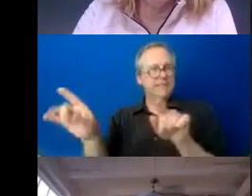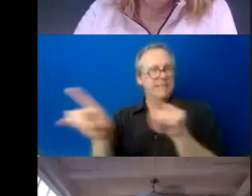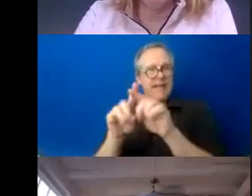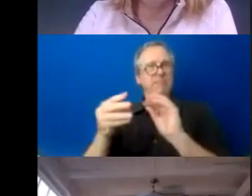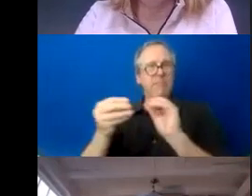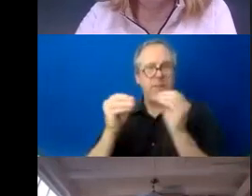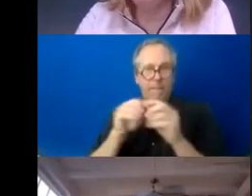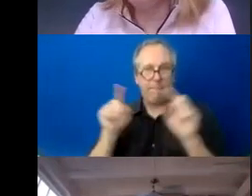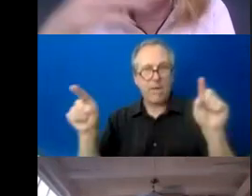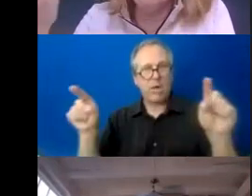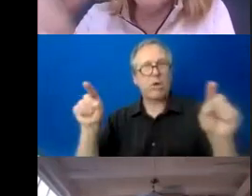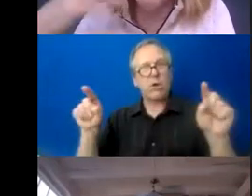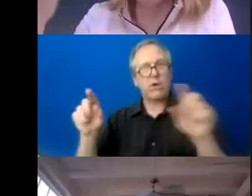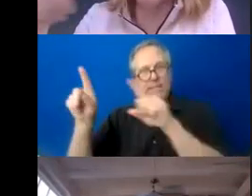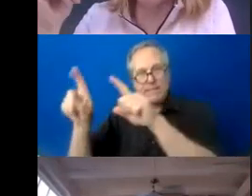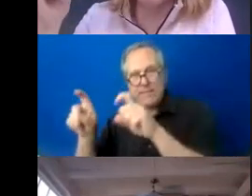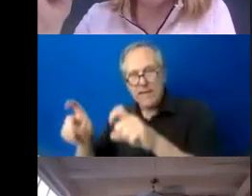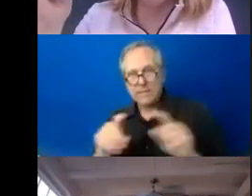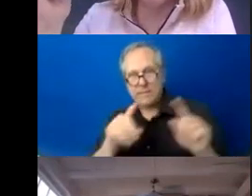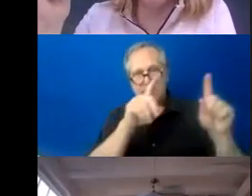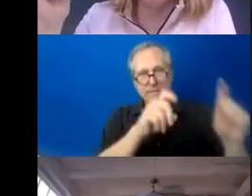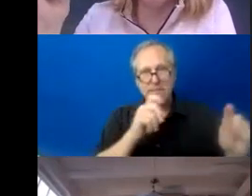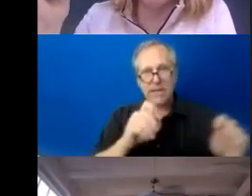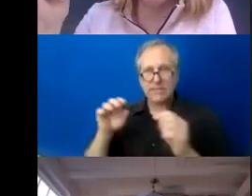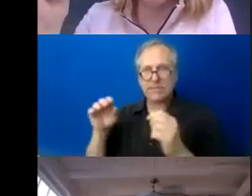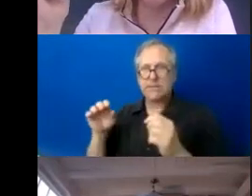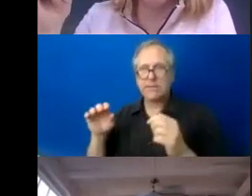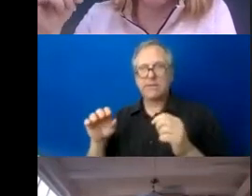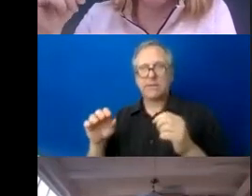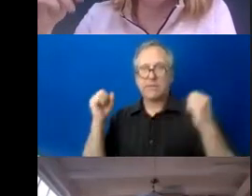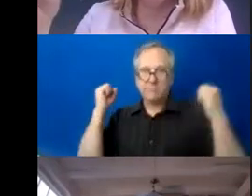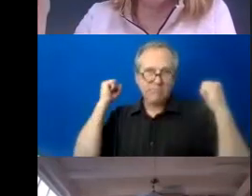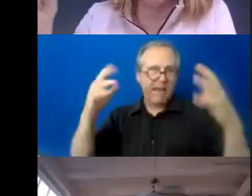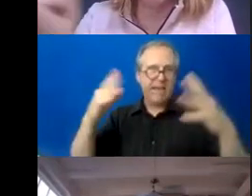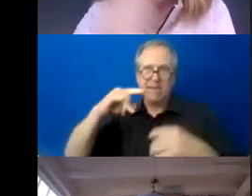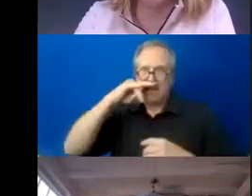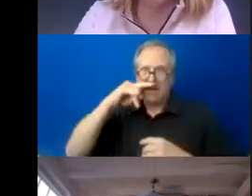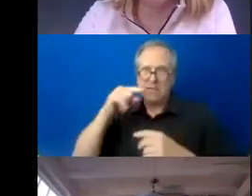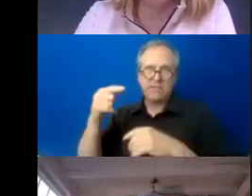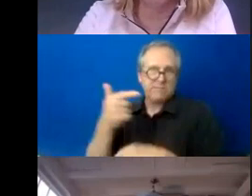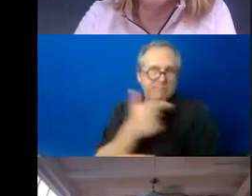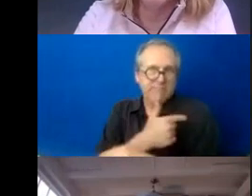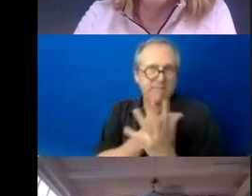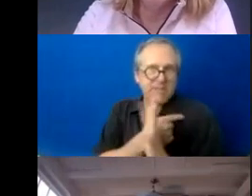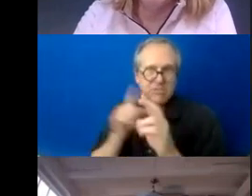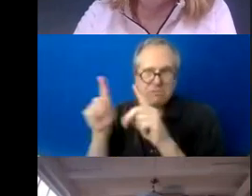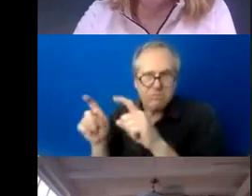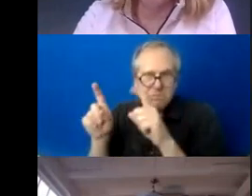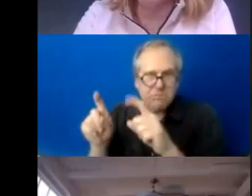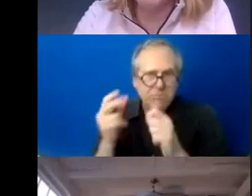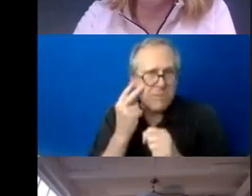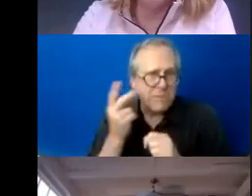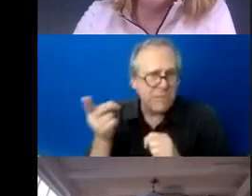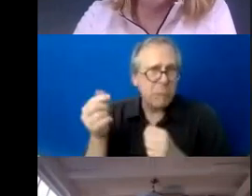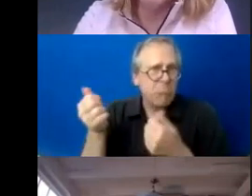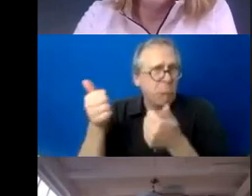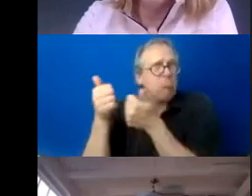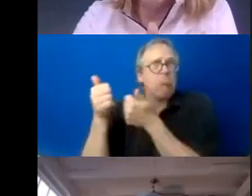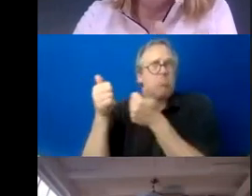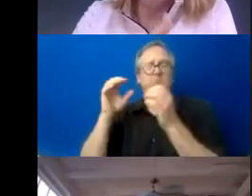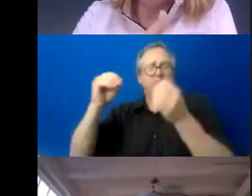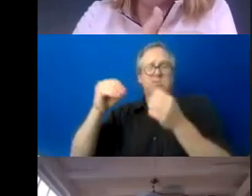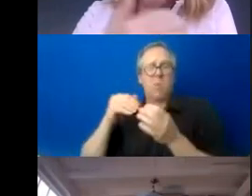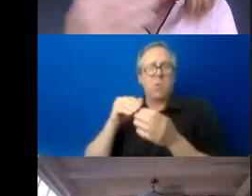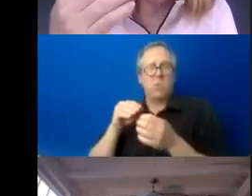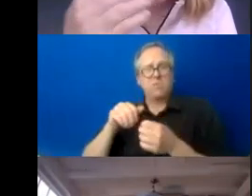of needing tons and tons of kids to go through the vaccine experience to see that there are almost no side